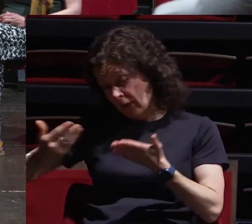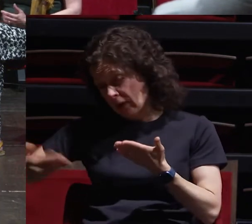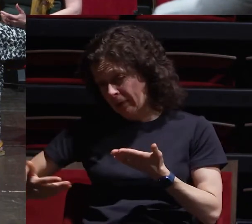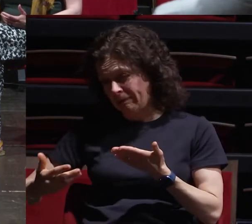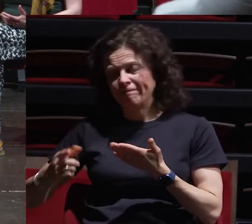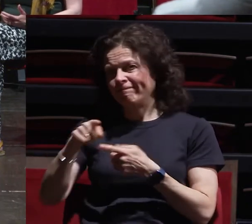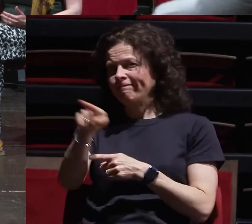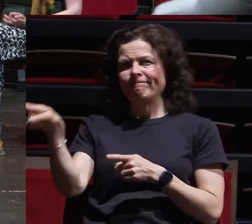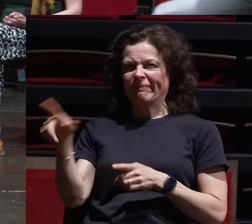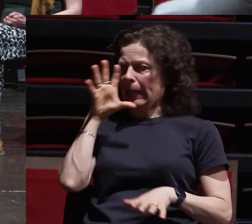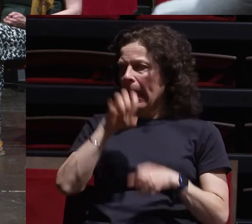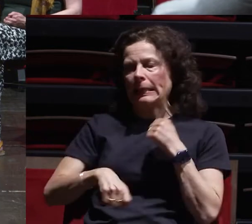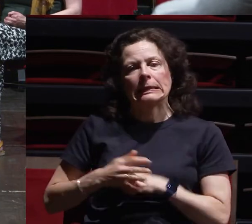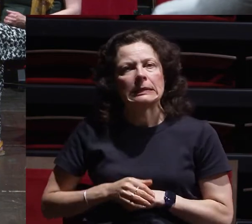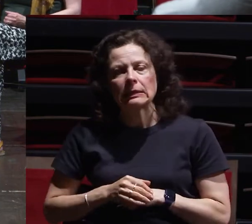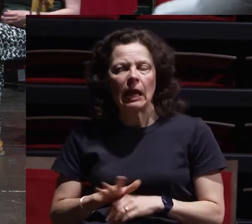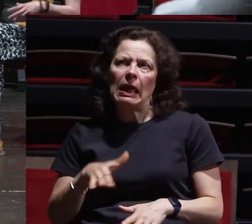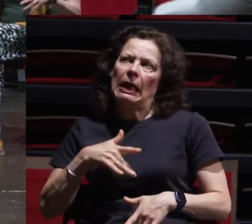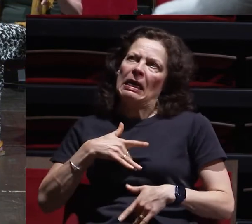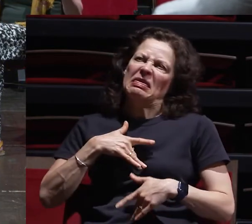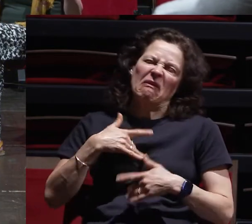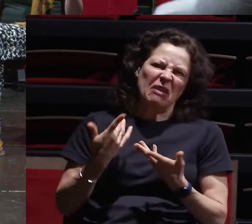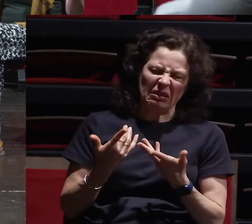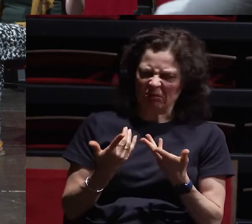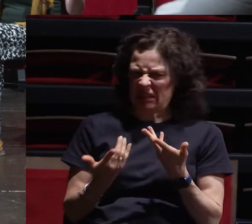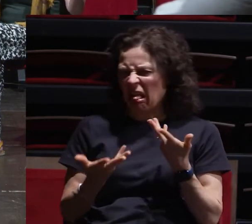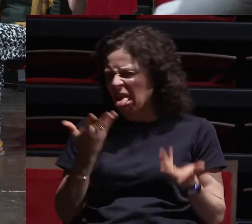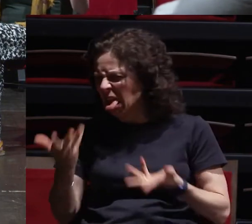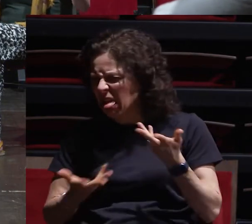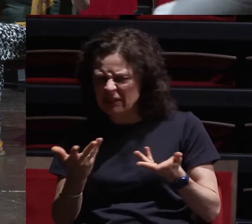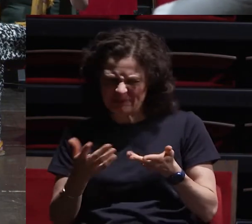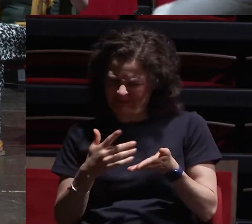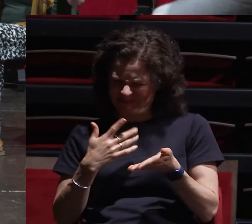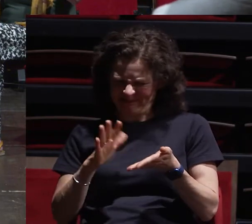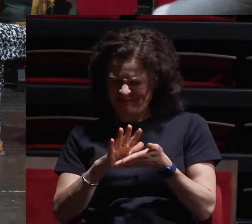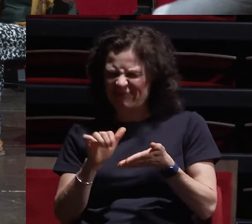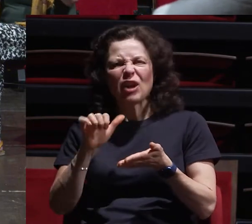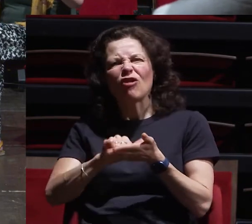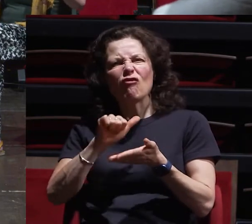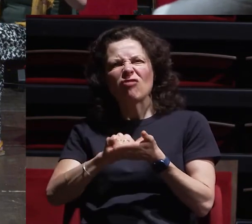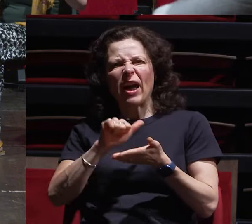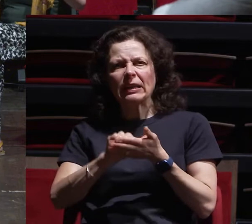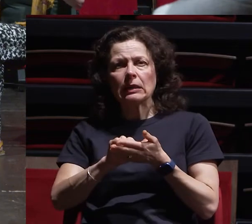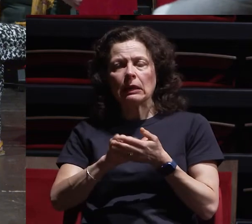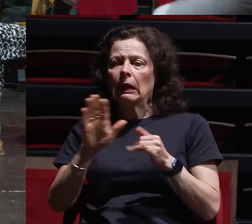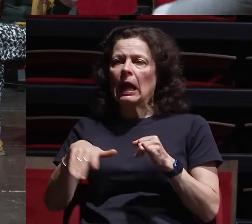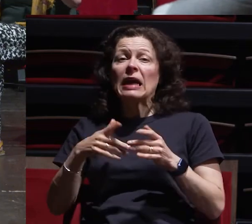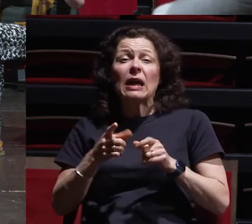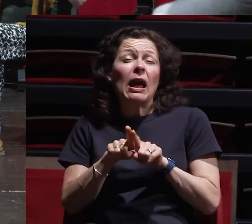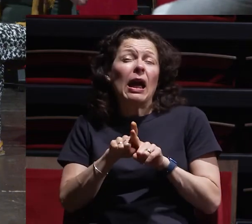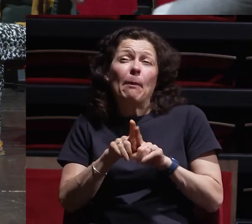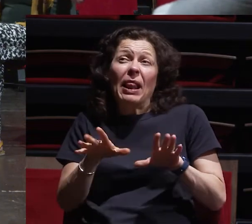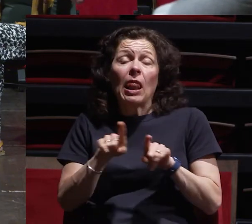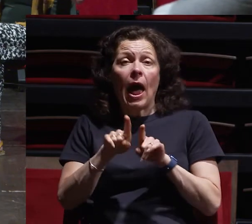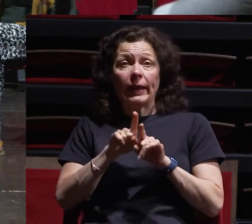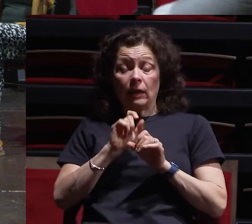really hate the first draft. They feel like it's very frightening and unwieldy, and it's always only going to